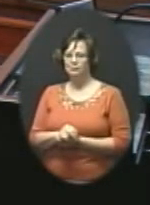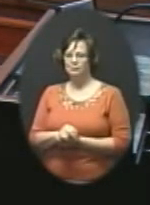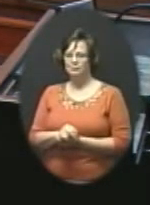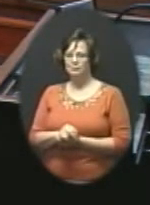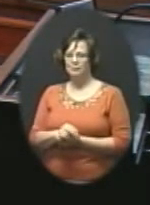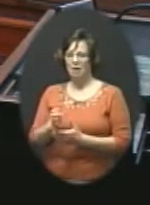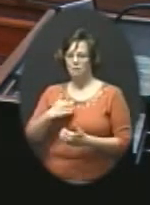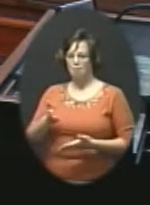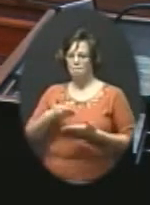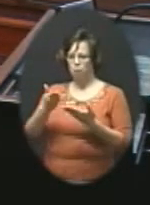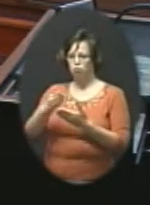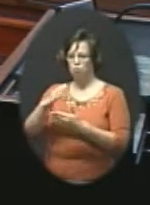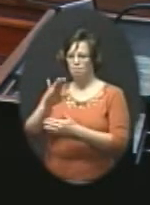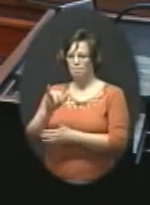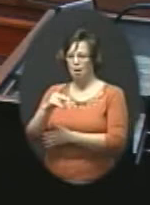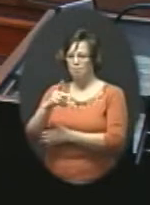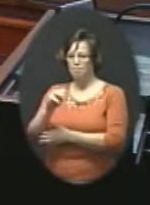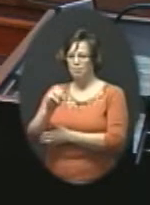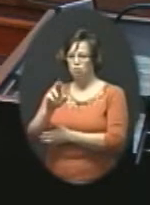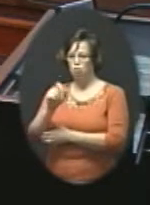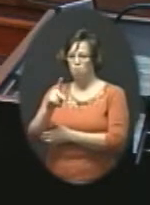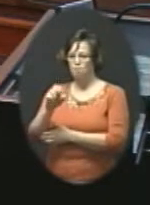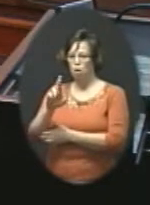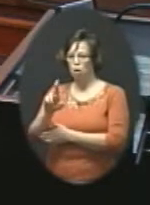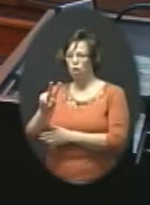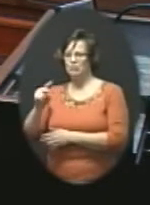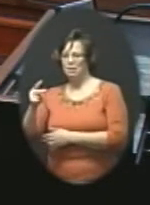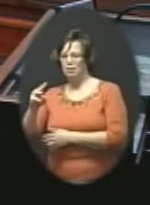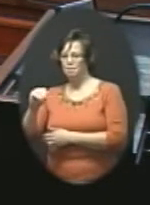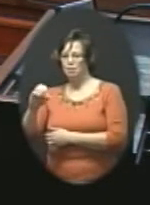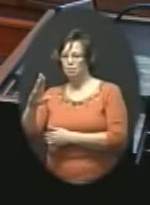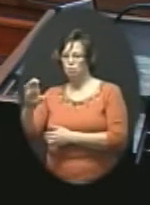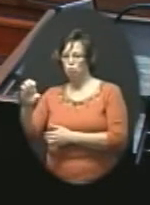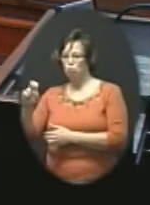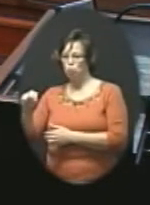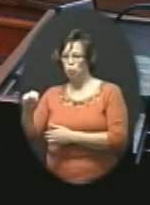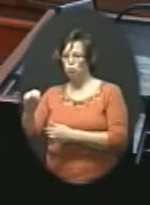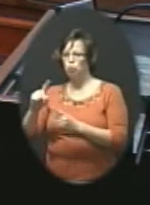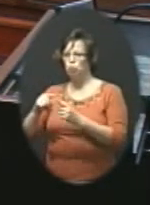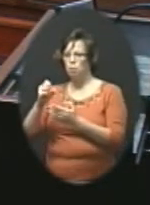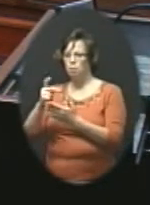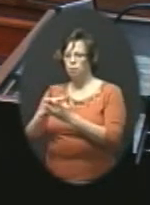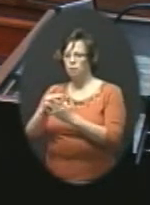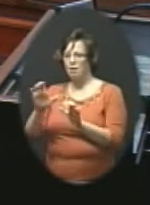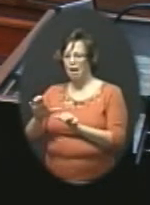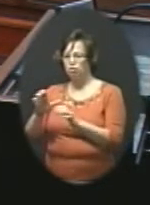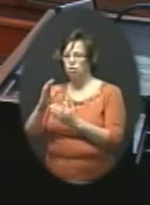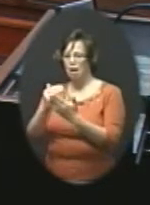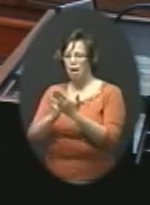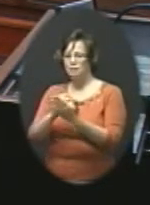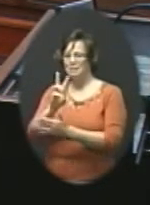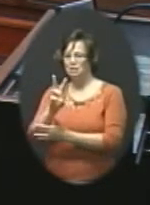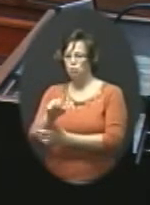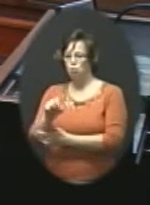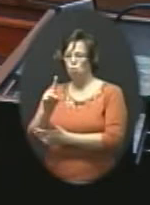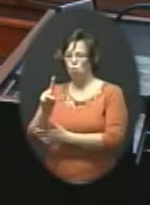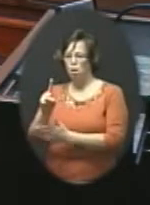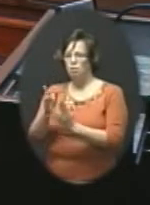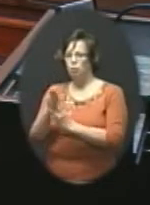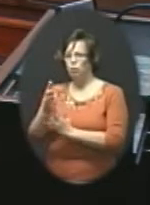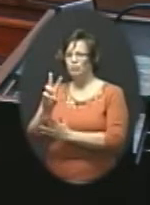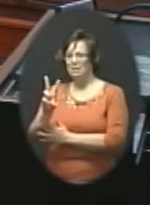I have a motion by Mr. Parker and a second by Mr. McCune to improve action item 6.01